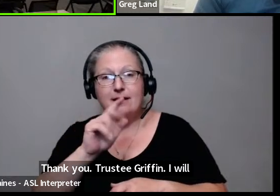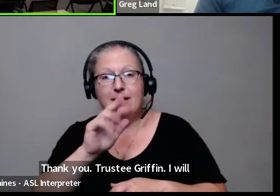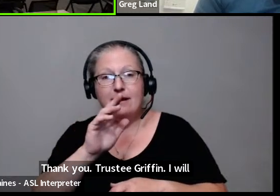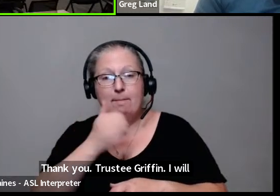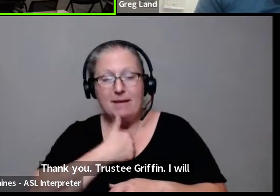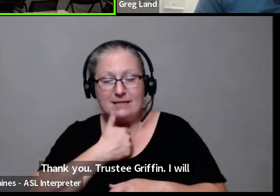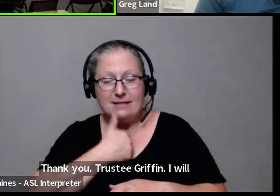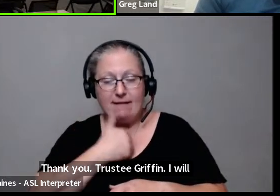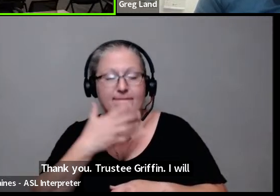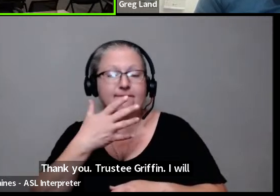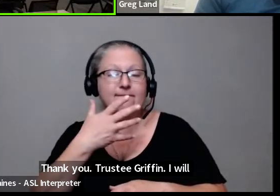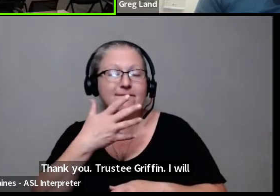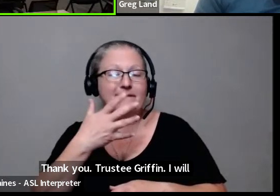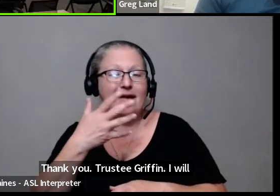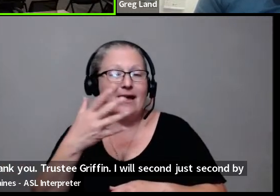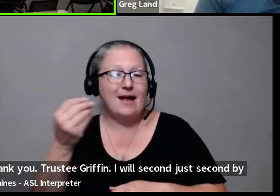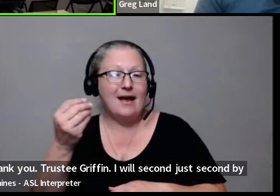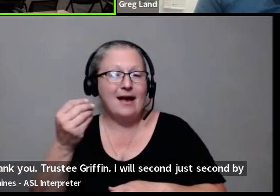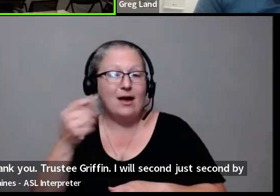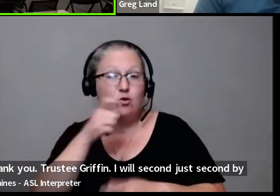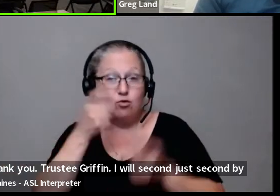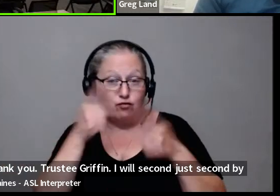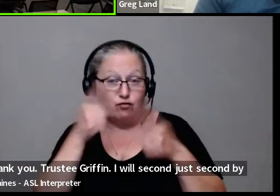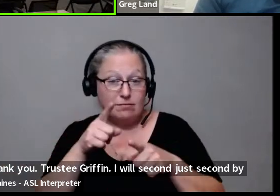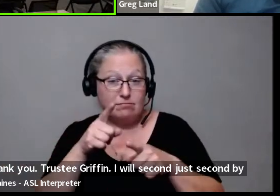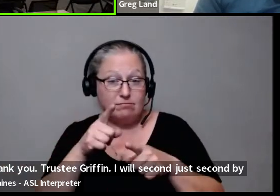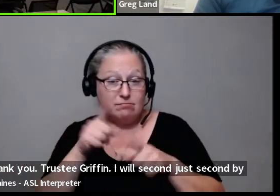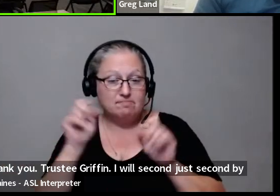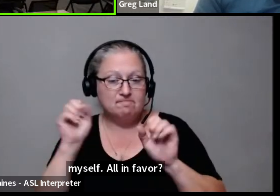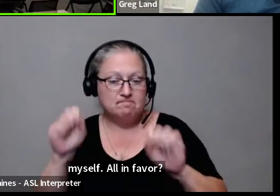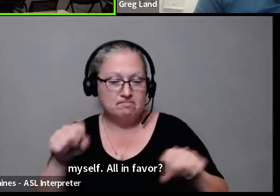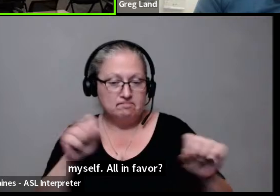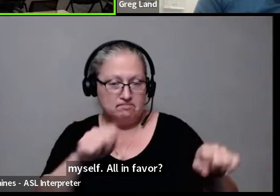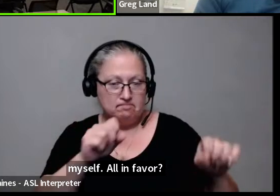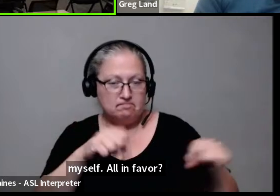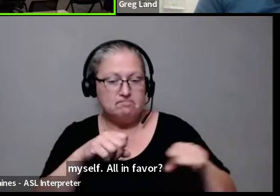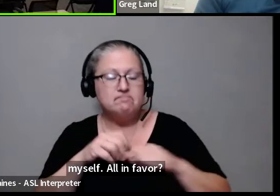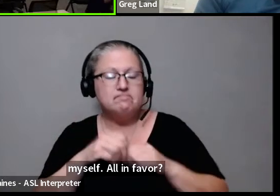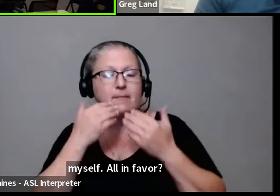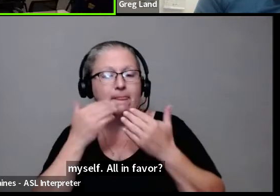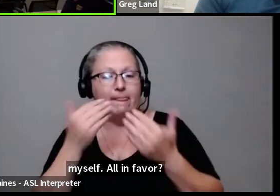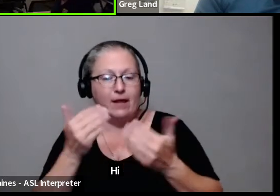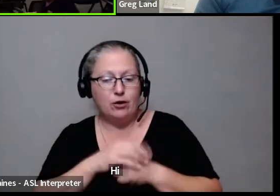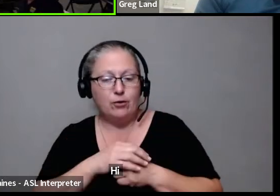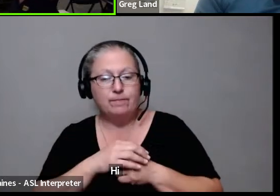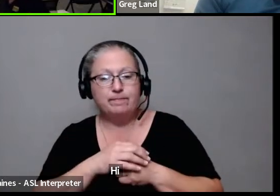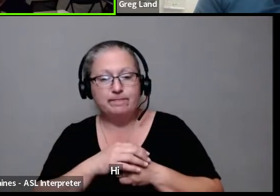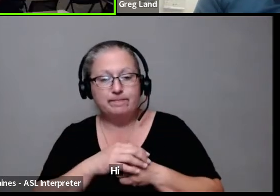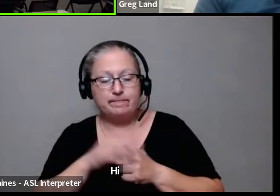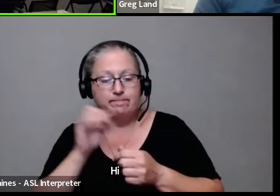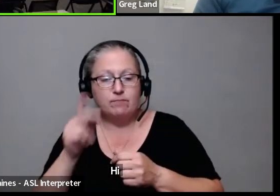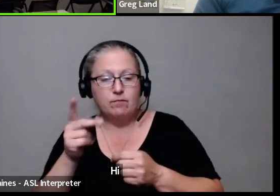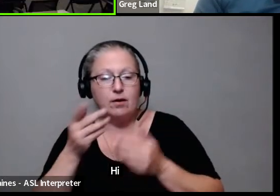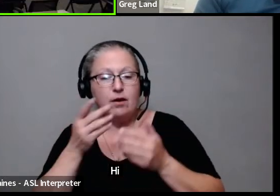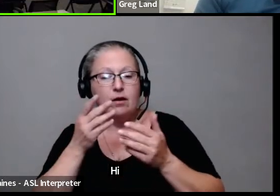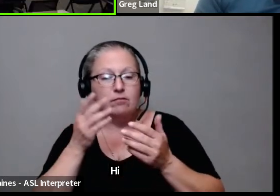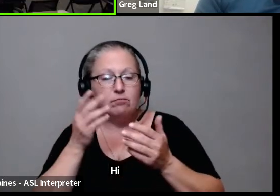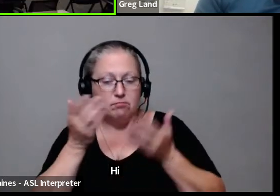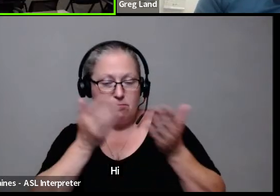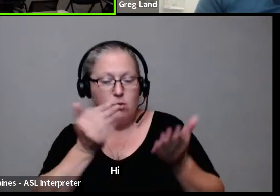by myself. All in favor? Aye. Aye. Thank you. Okay, motion